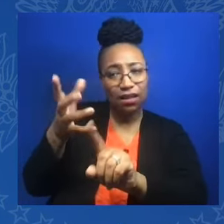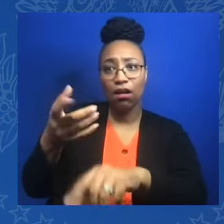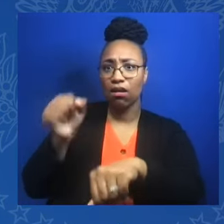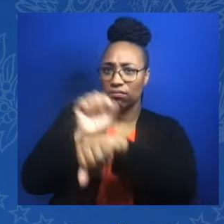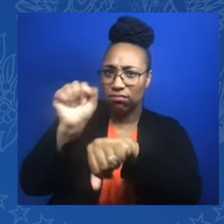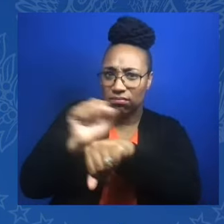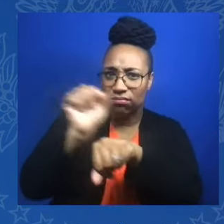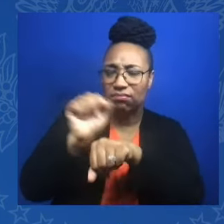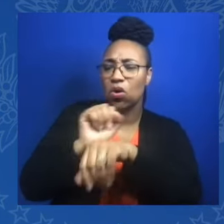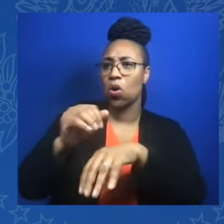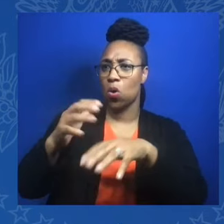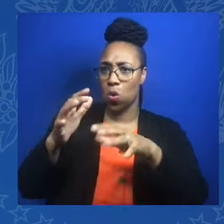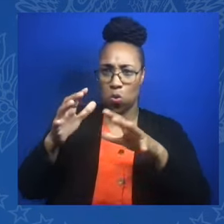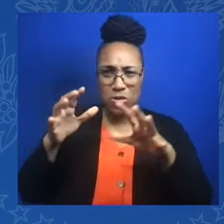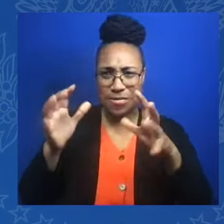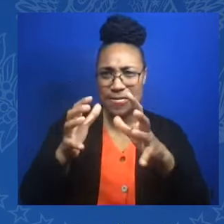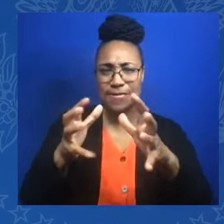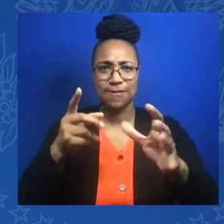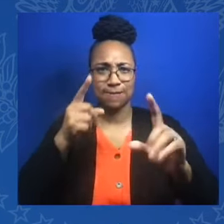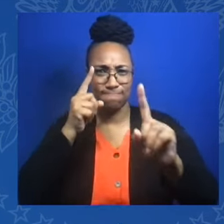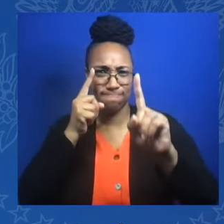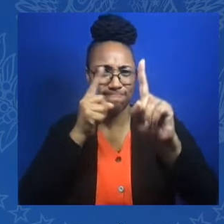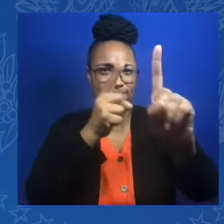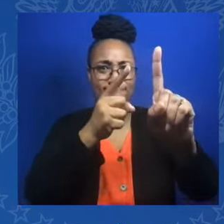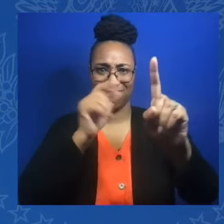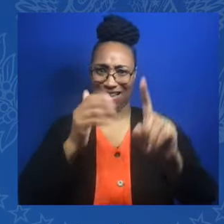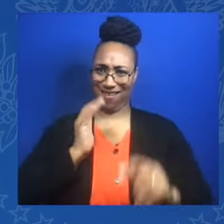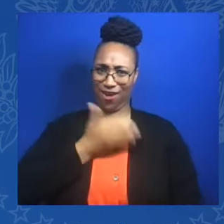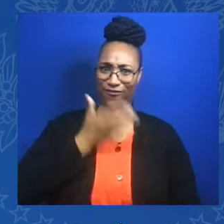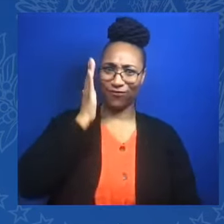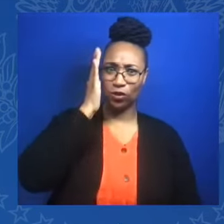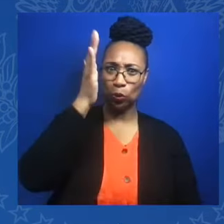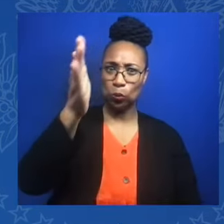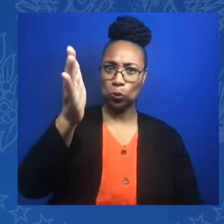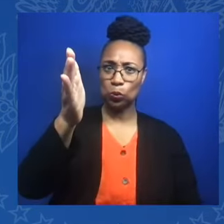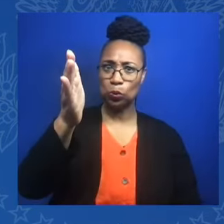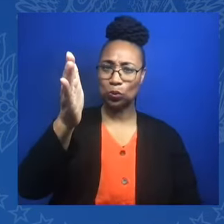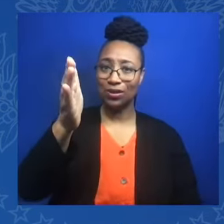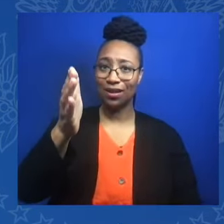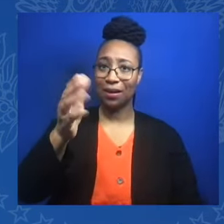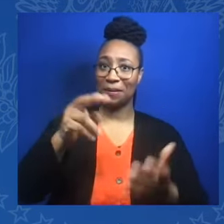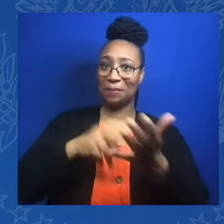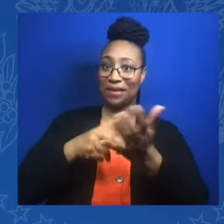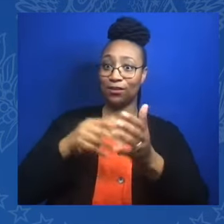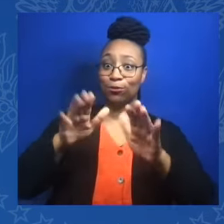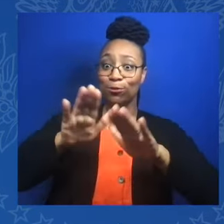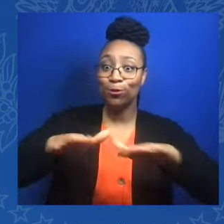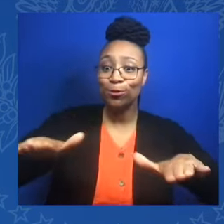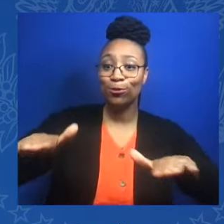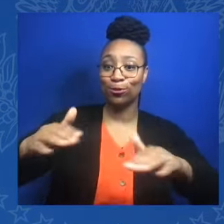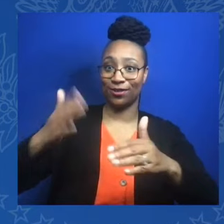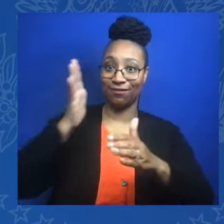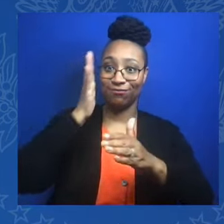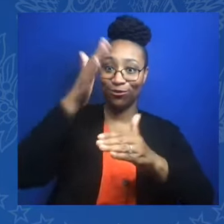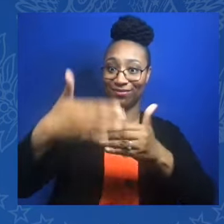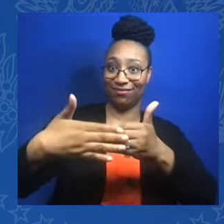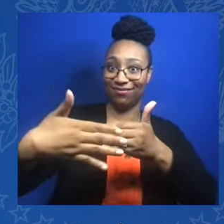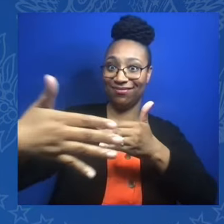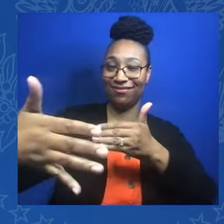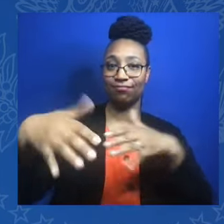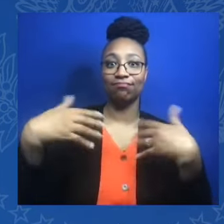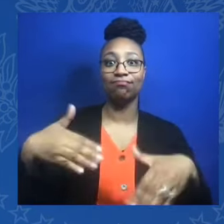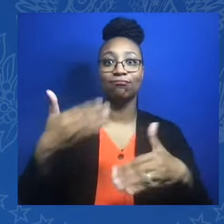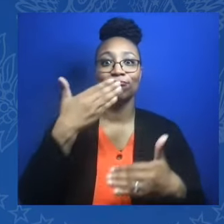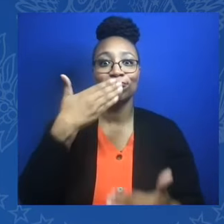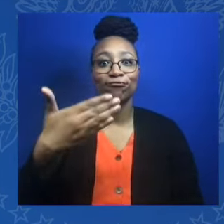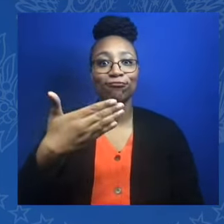jobs for generations more to come. And that doesn't just impact them in Bridgewater. It means